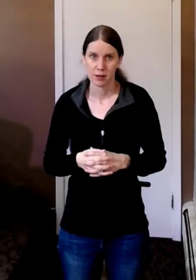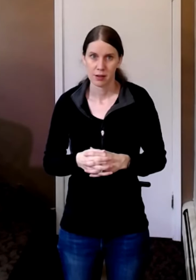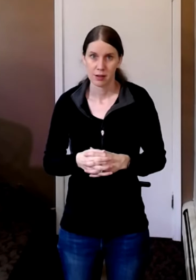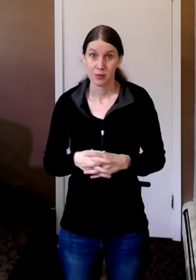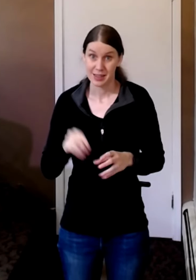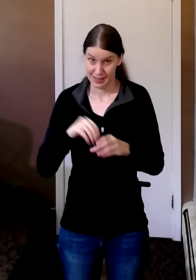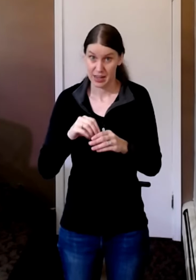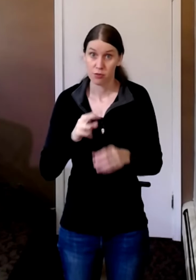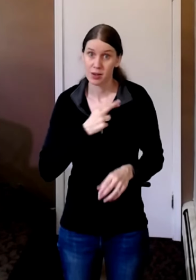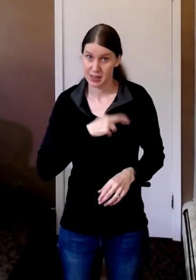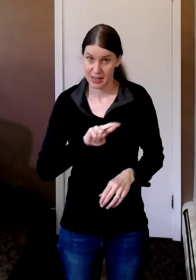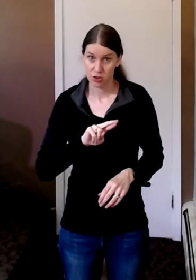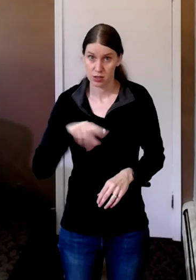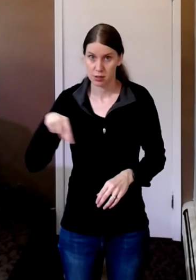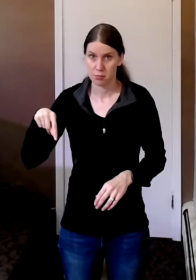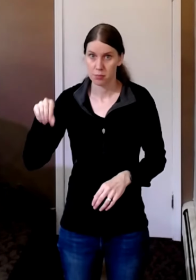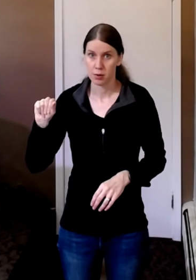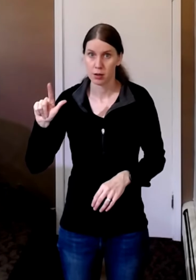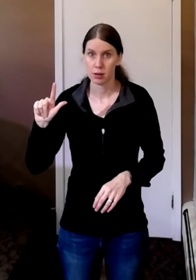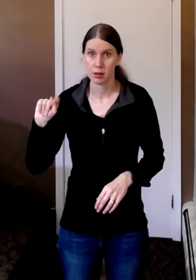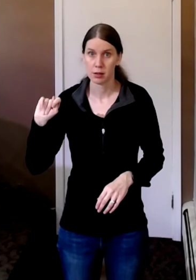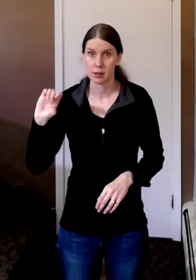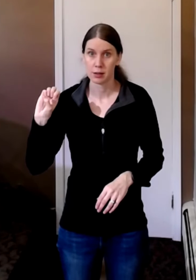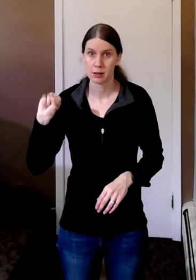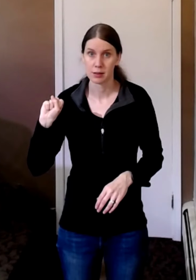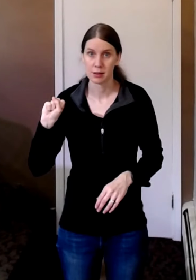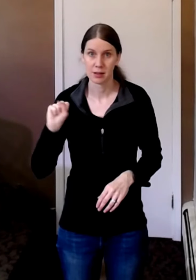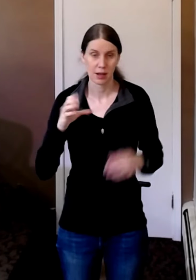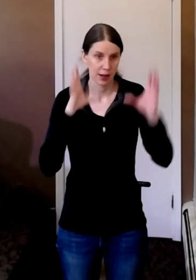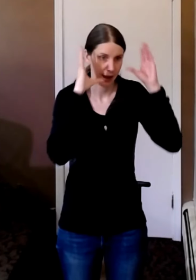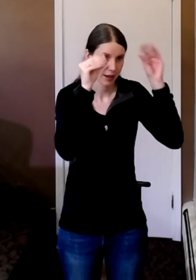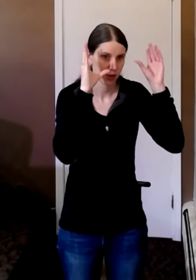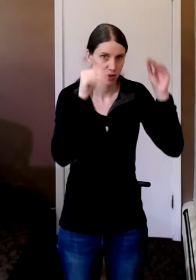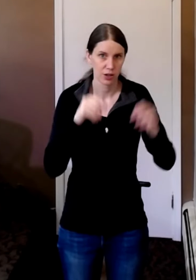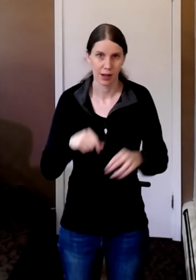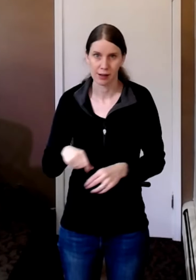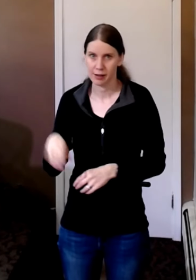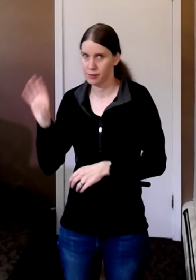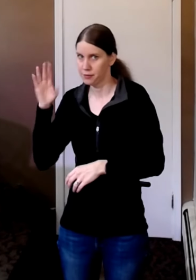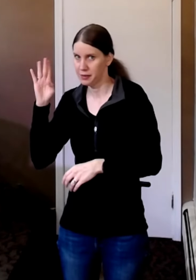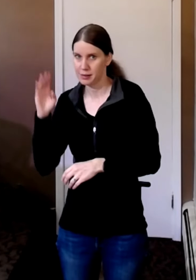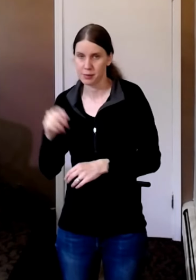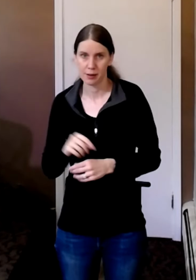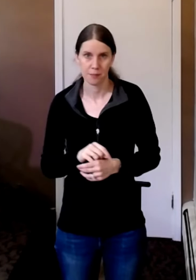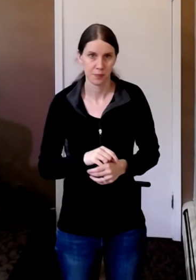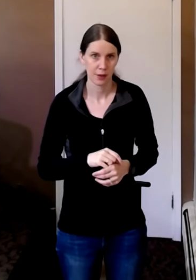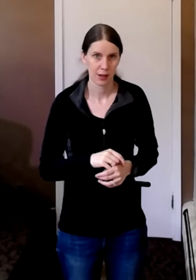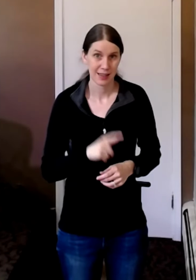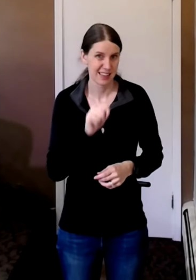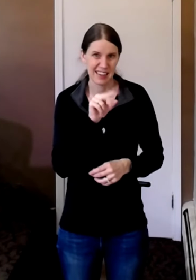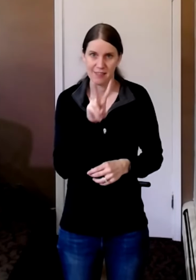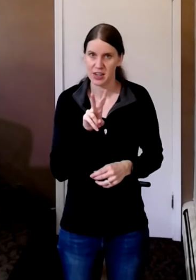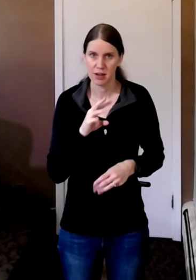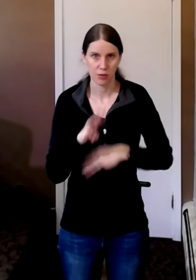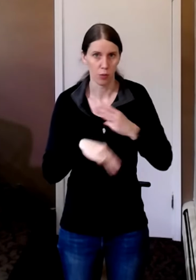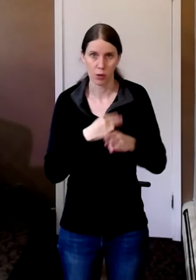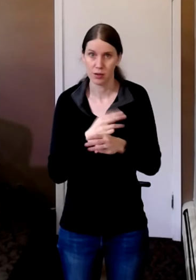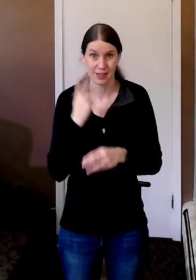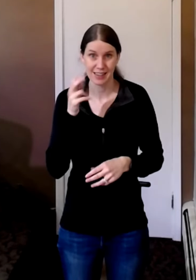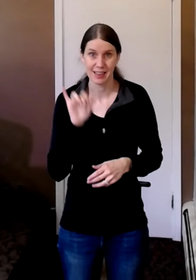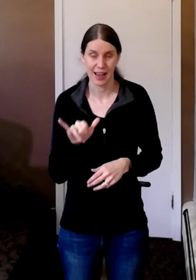in religion. We see it in politics. We see it in education. We see it in social media. We see it in the main media of the